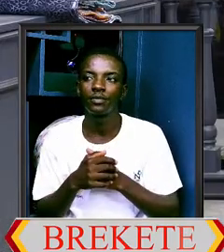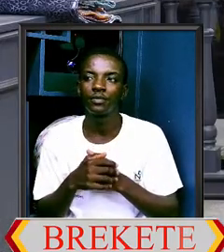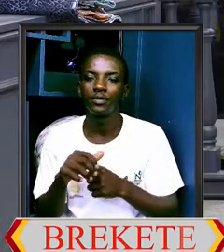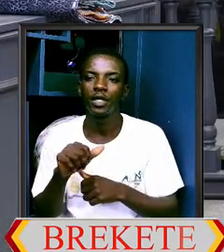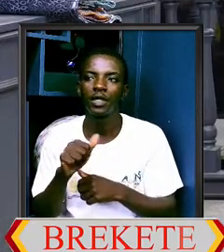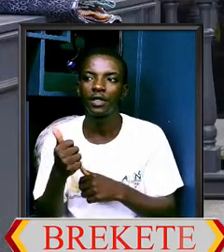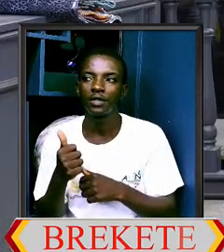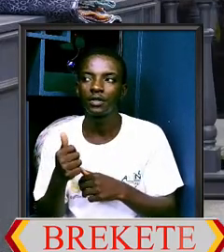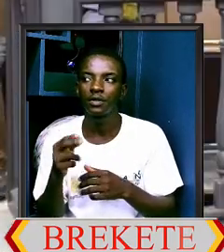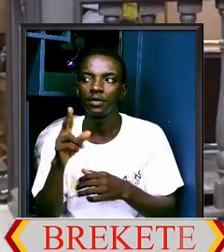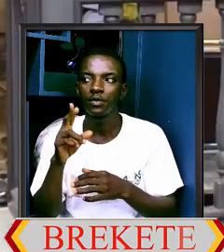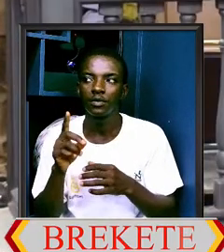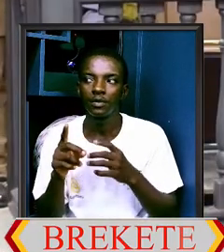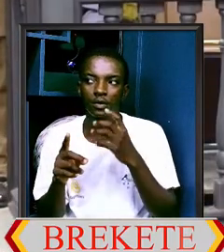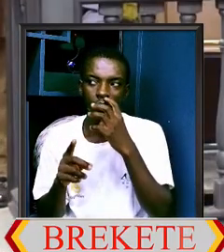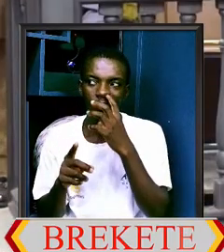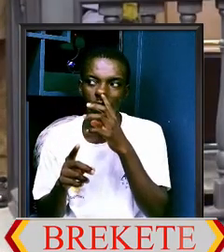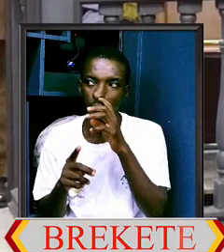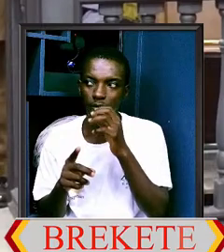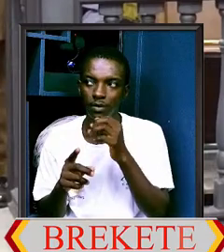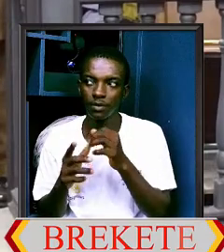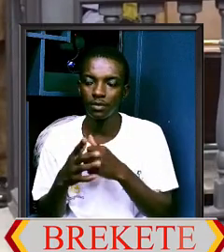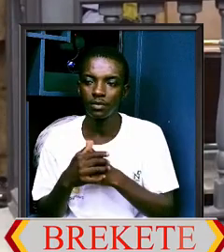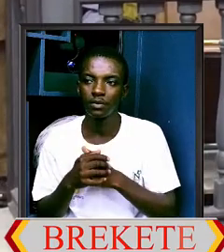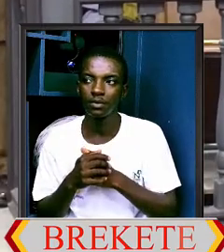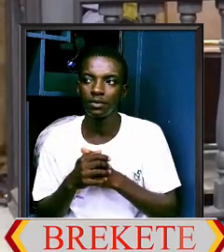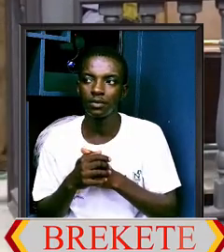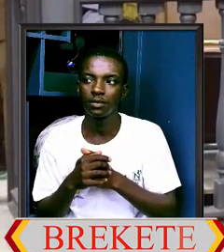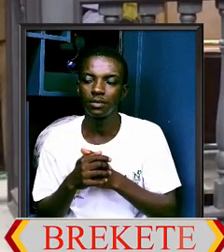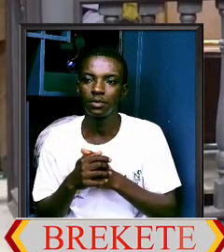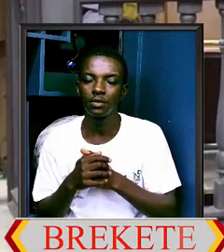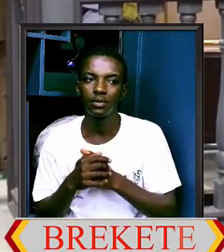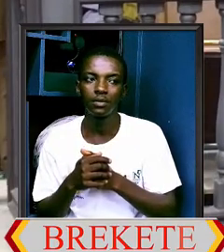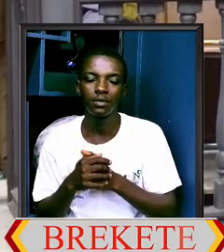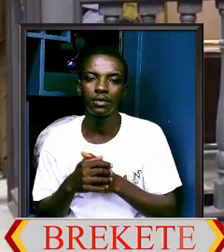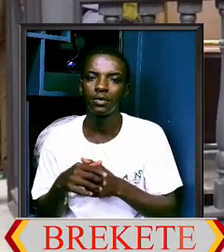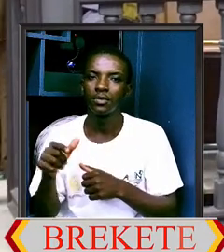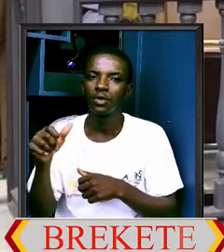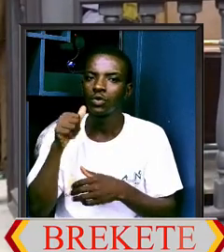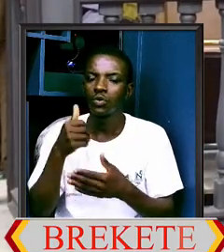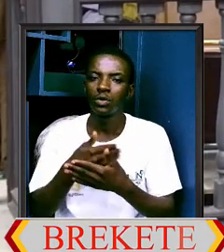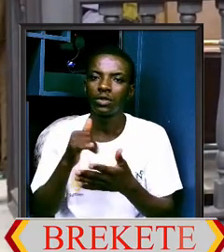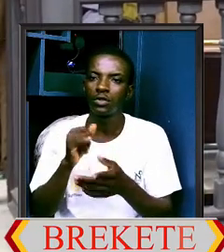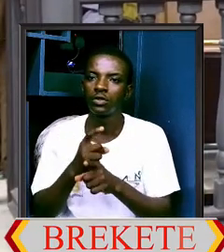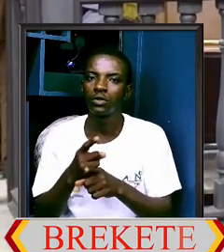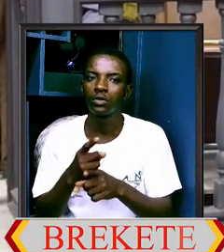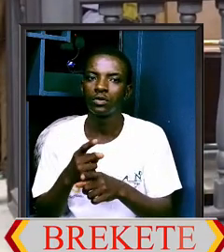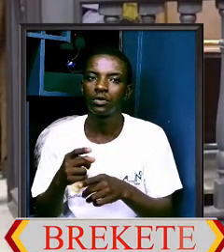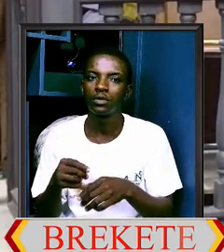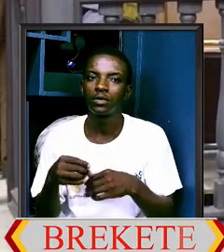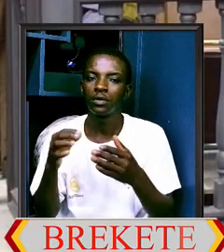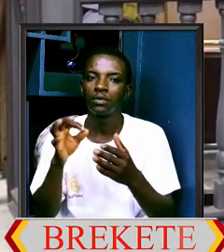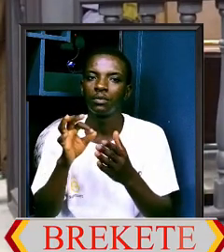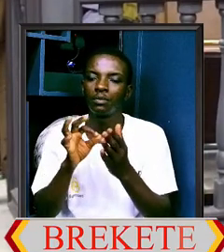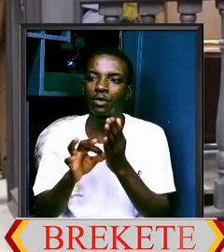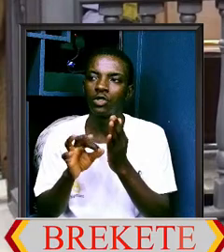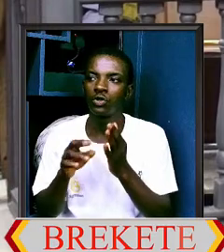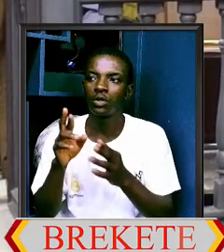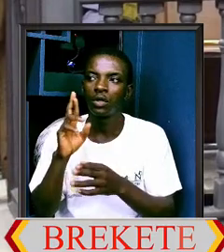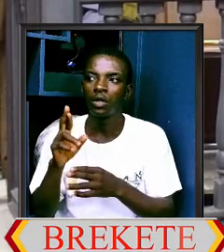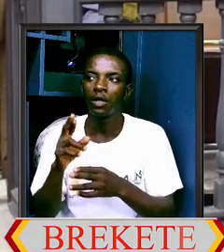any update? Okay, sir, no, we don't get update again. This is my daughter. Make her just feature her. Me, she mentioned